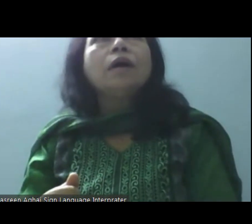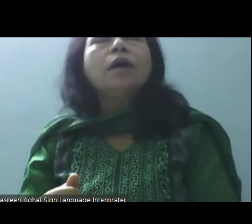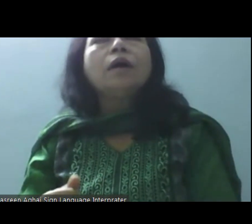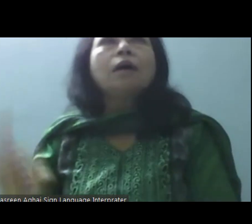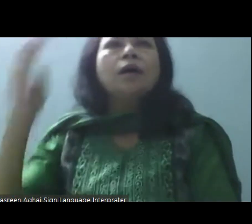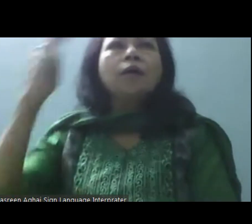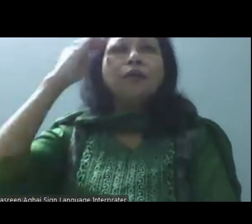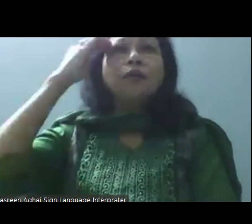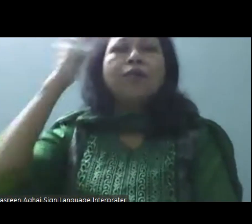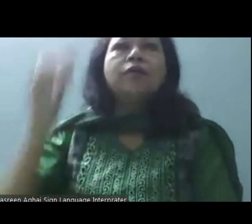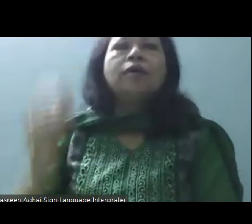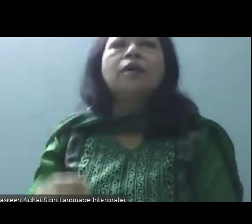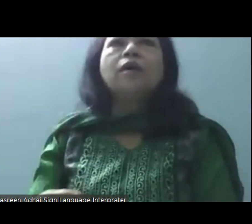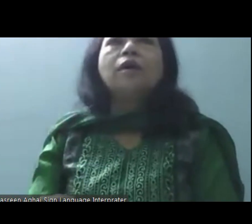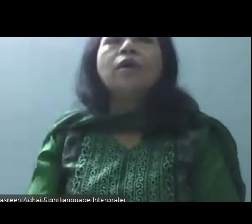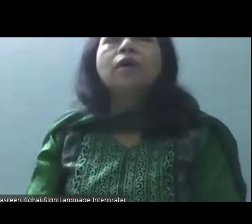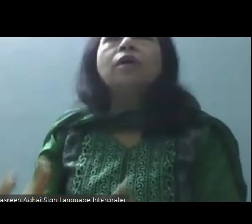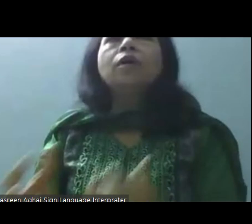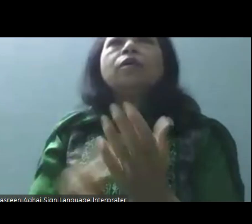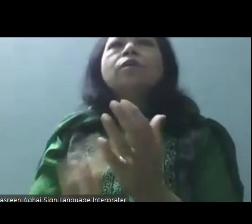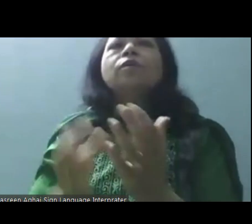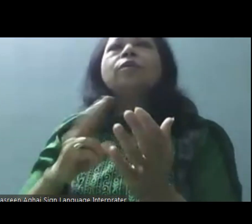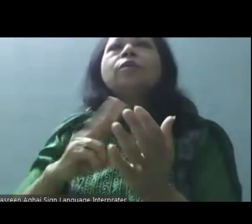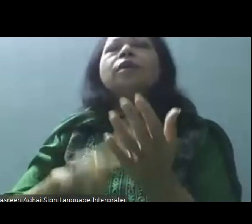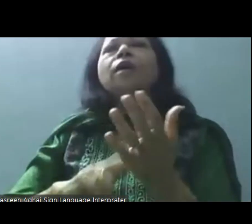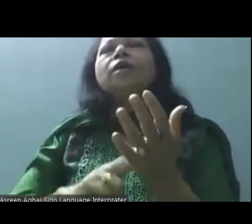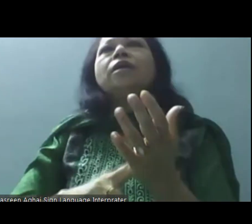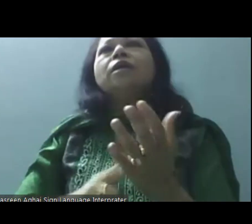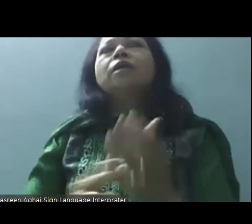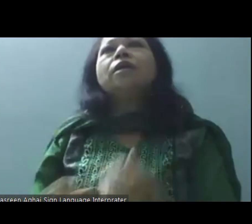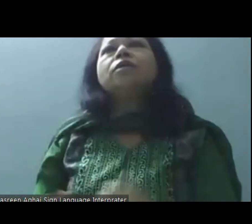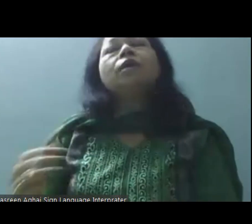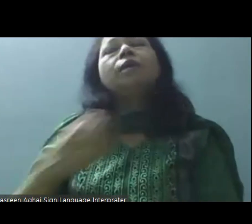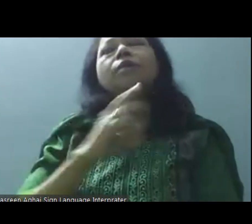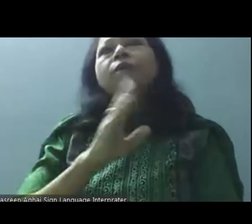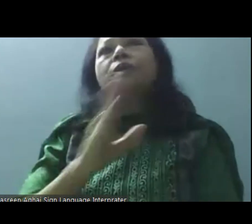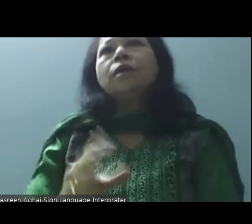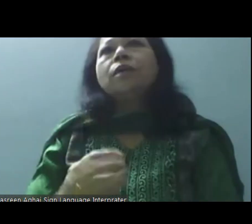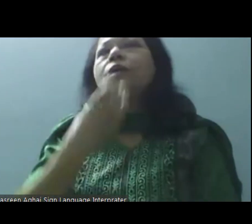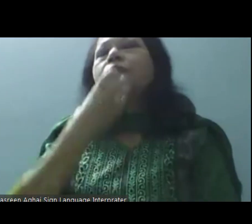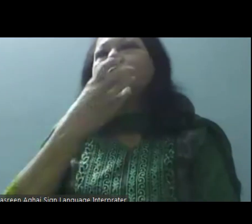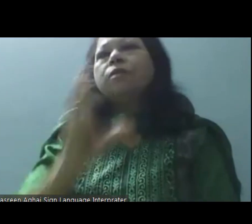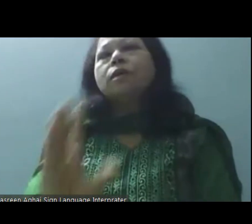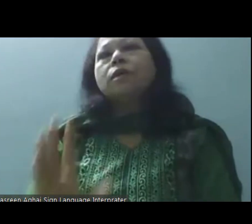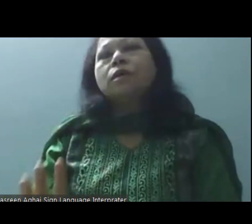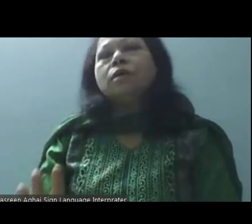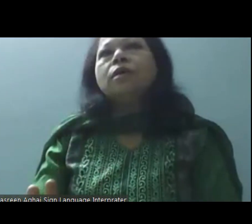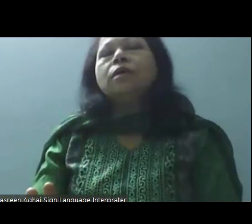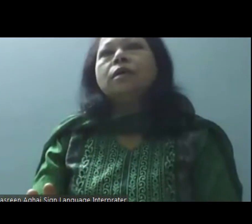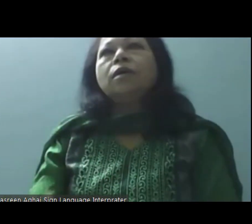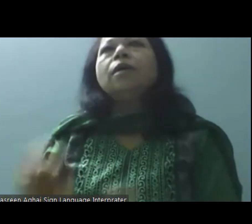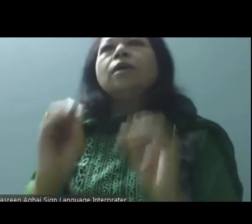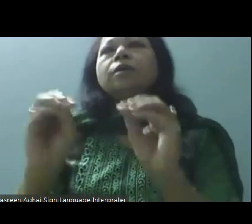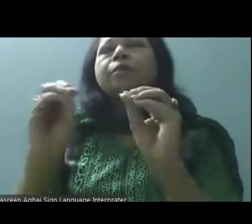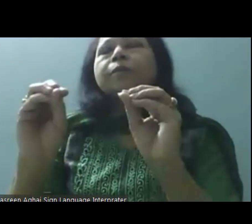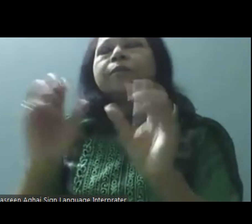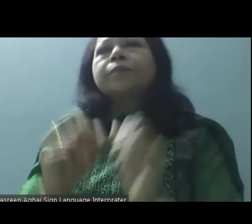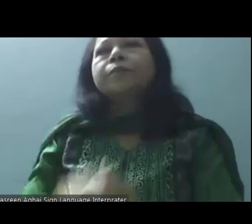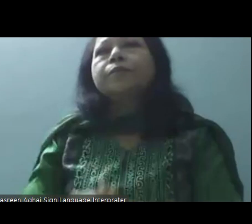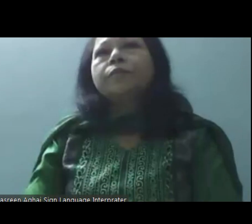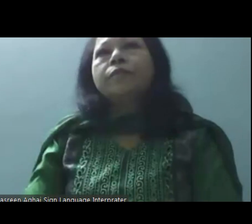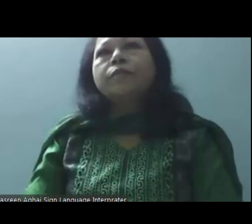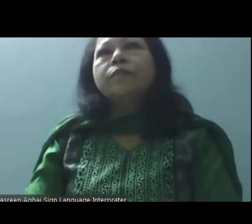professors and the United Nations, in which I had a speech in their headquarters